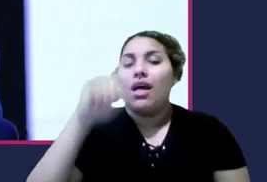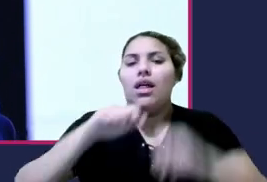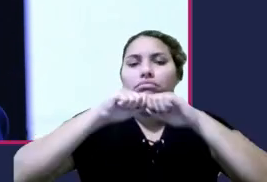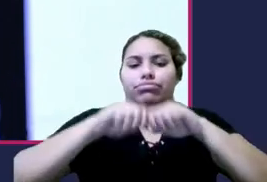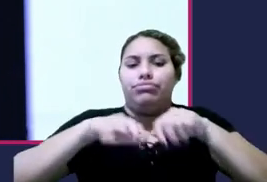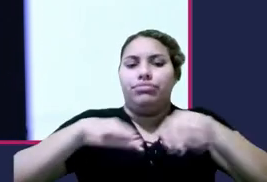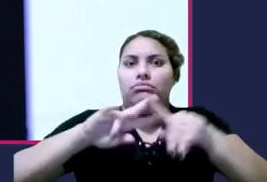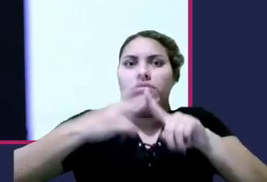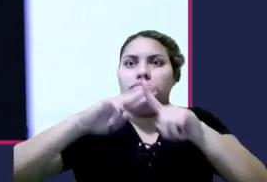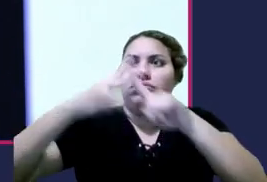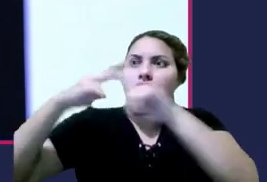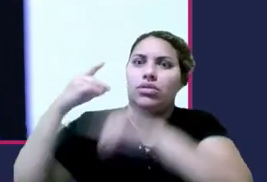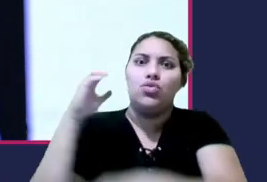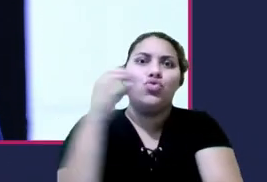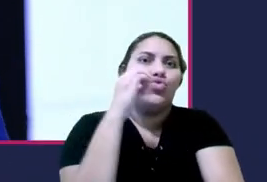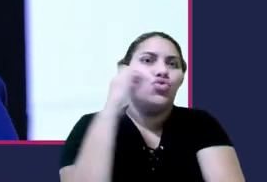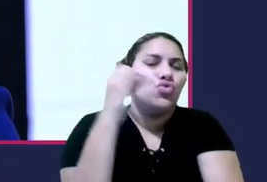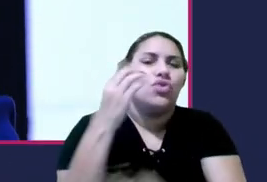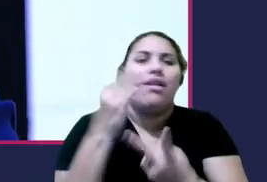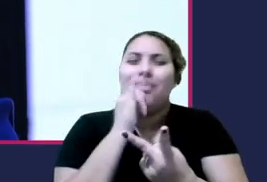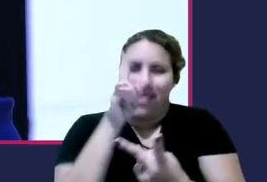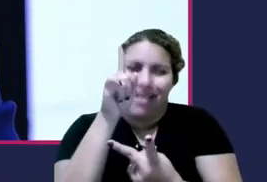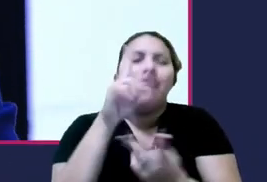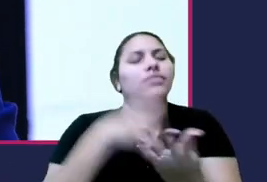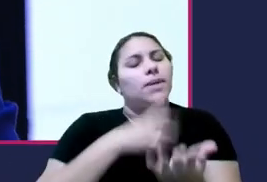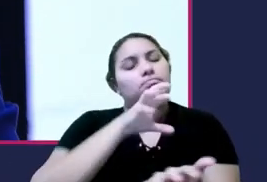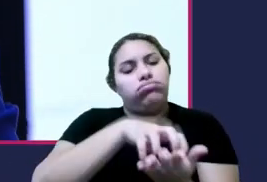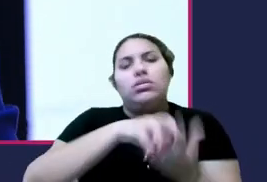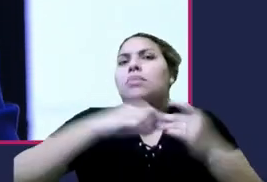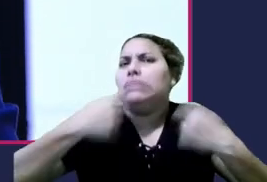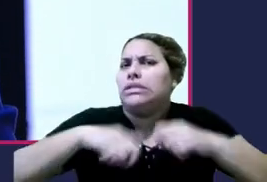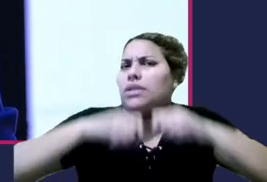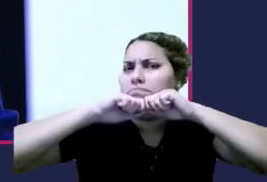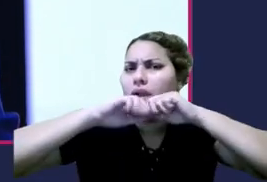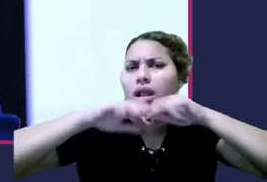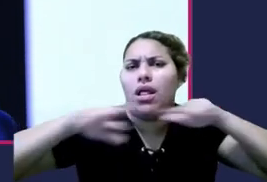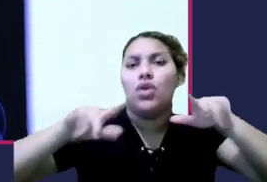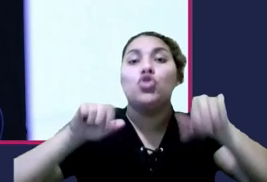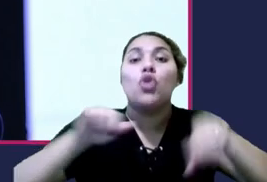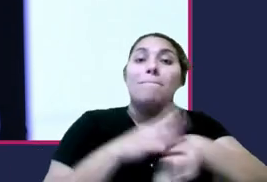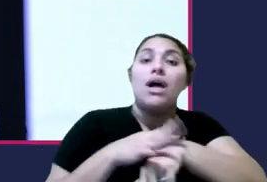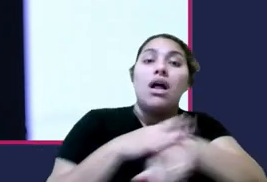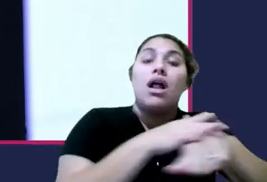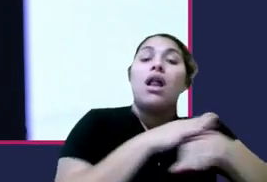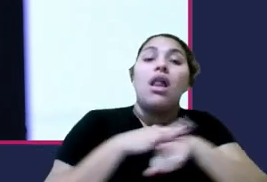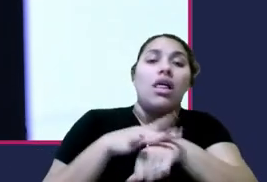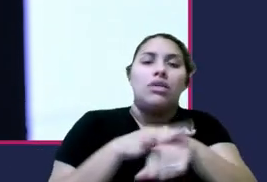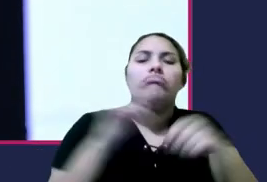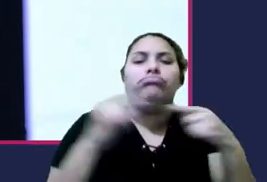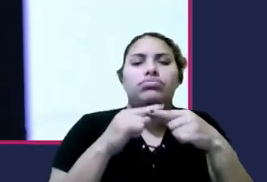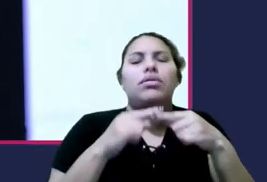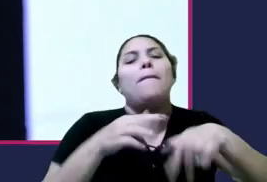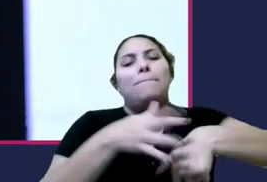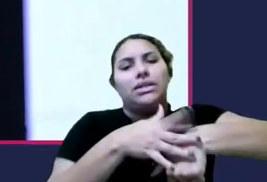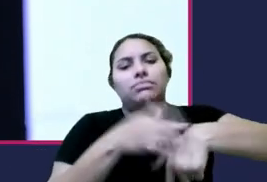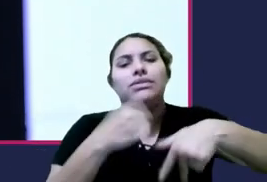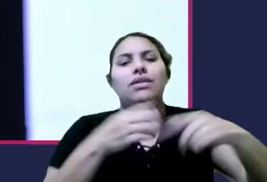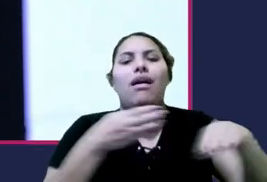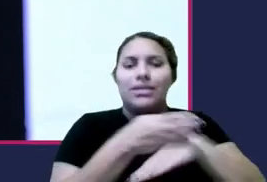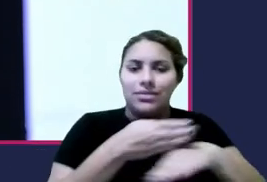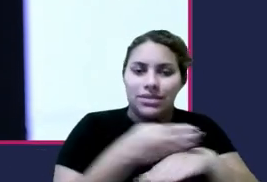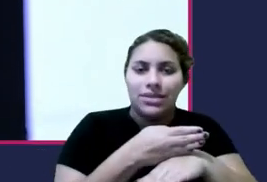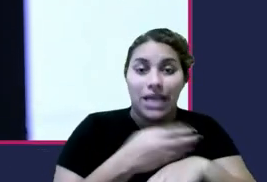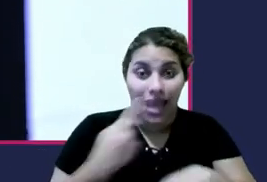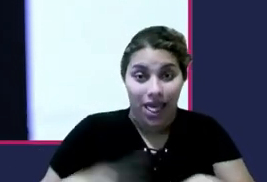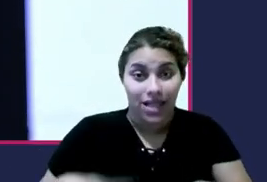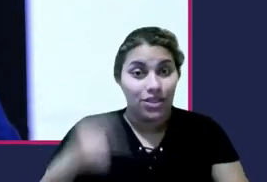need to multiply qualified centers to have these early diagnostics of pathology so that the patients can have access to